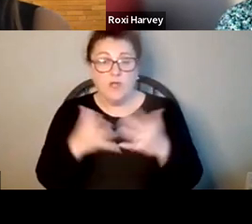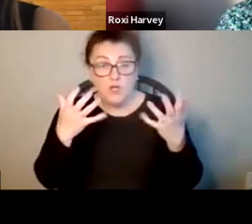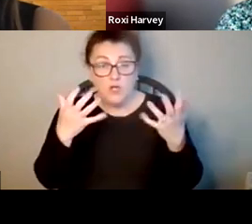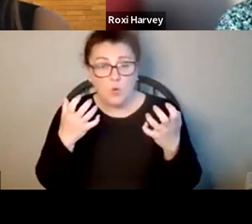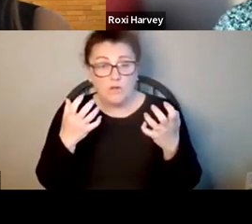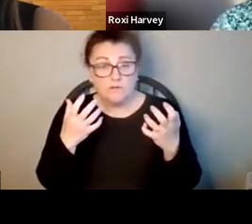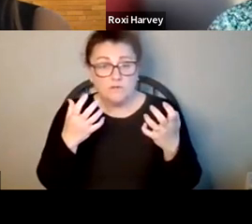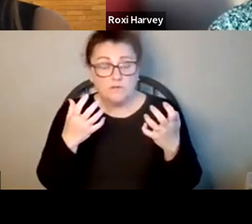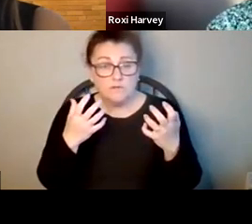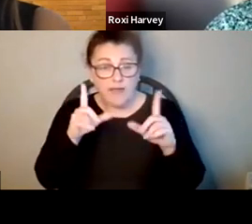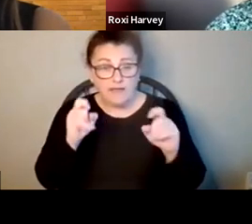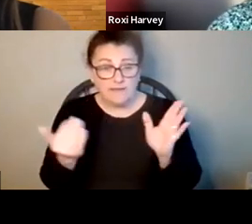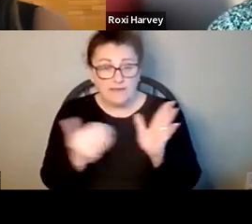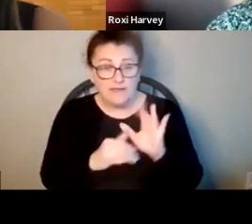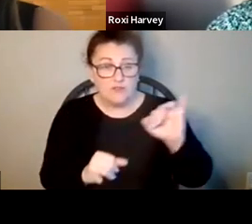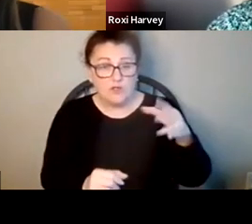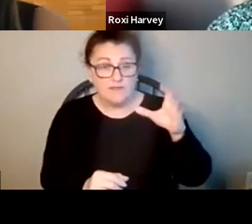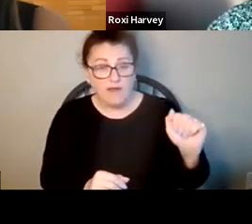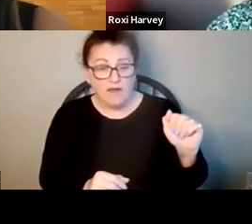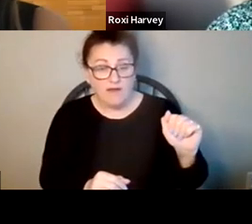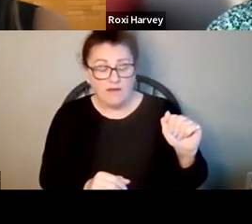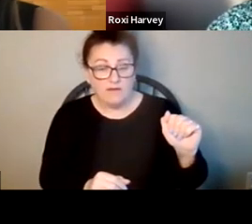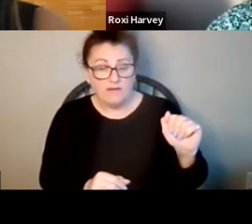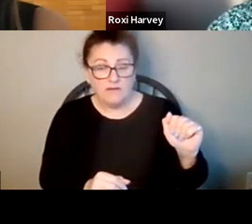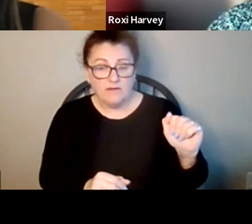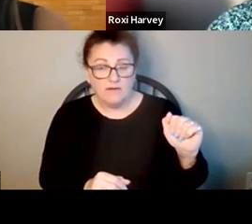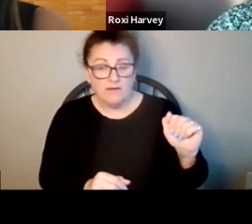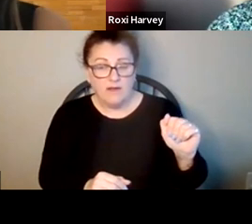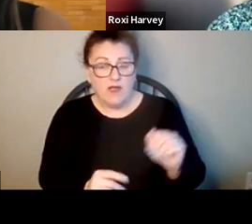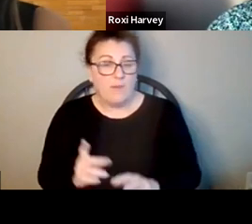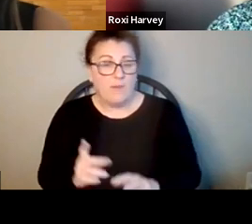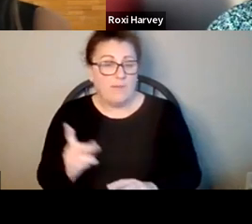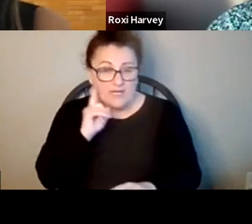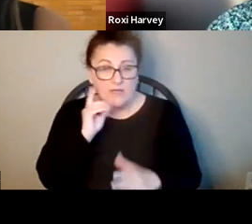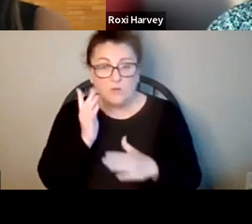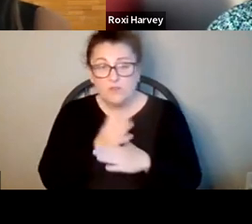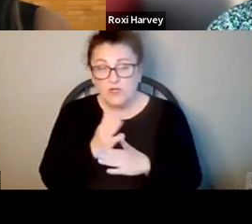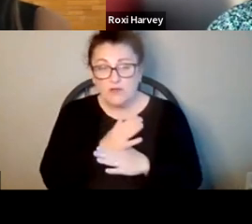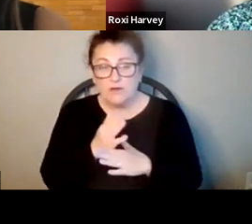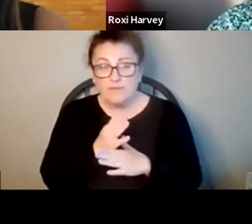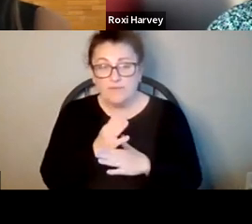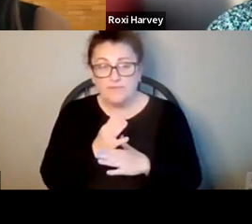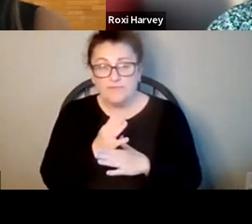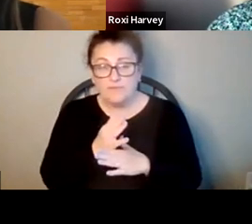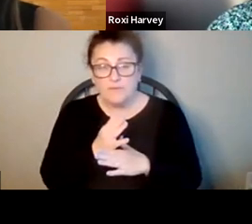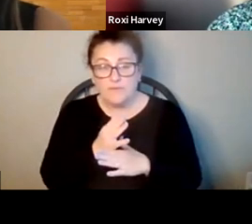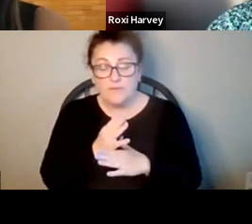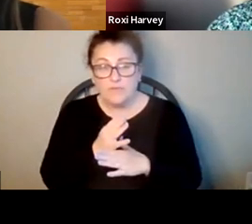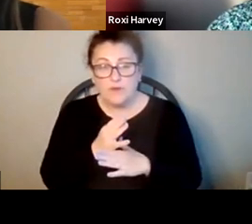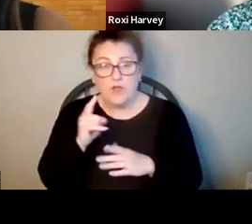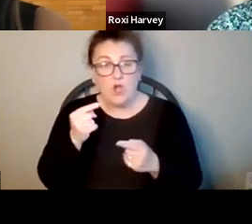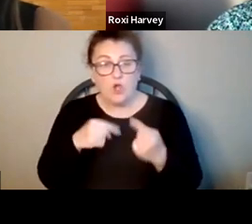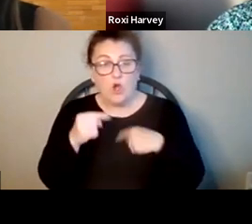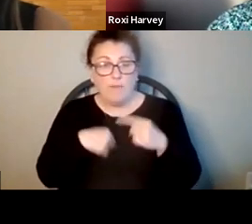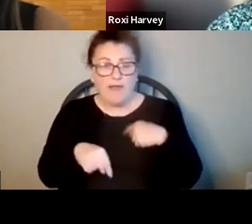go at this, Jessica? Yeah, I mean, hearing what was just shared, I'll just share that. I think we need to go back to